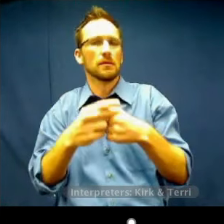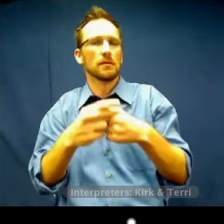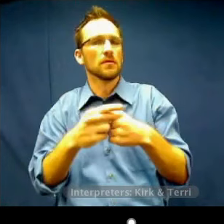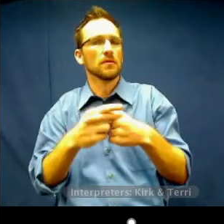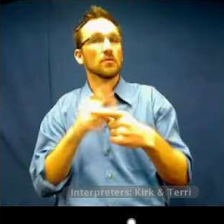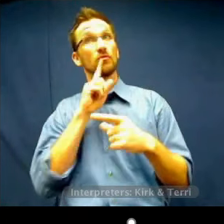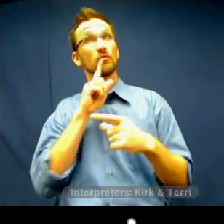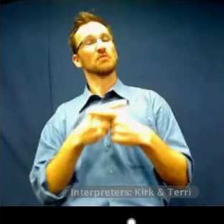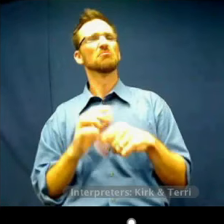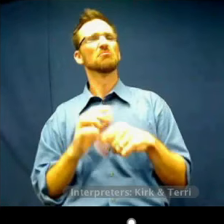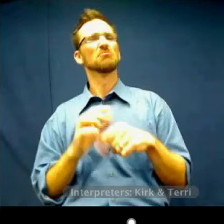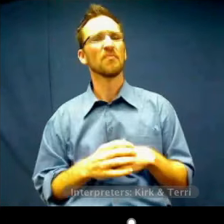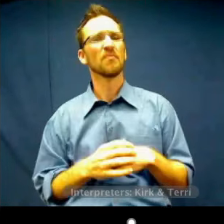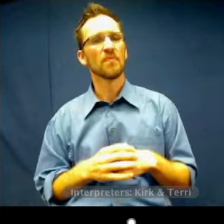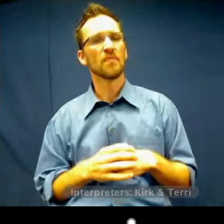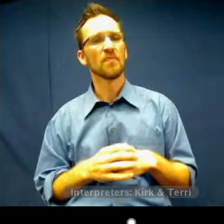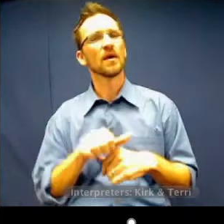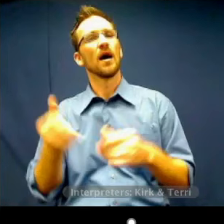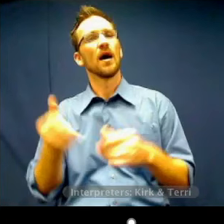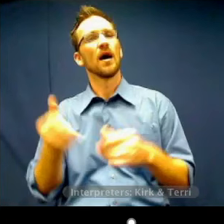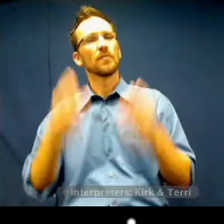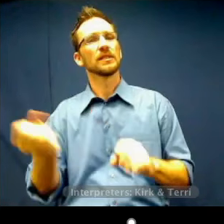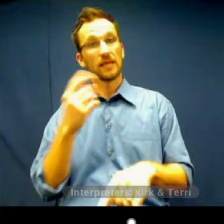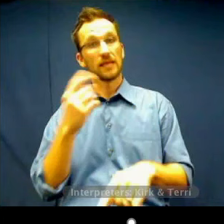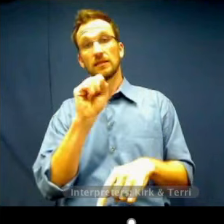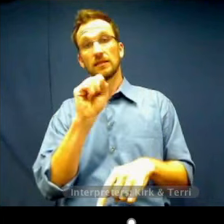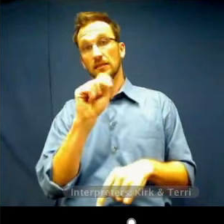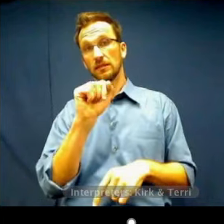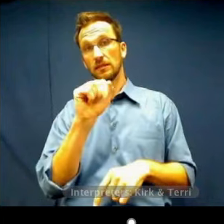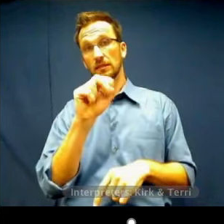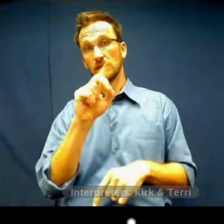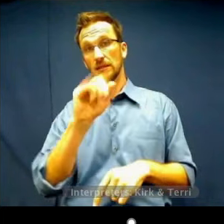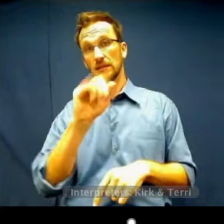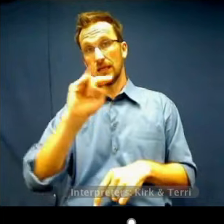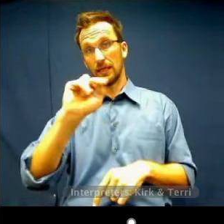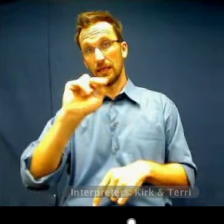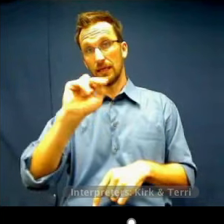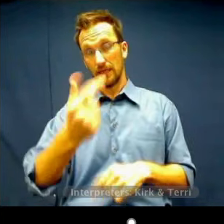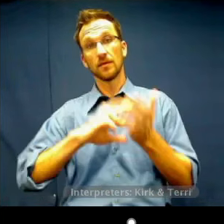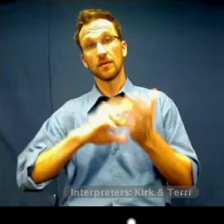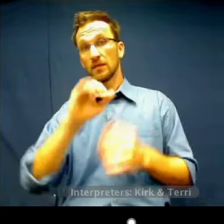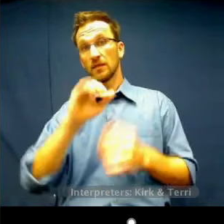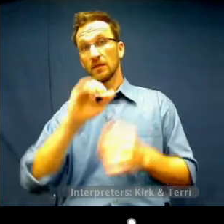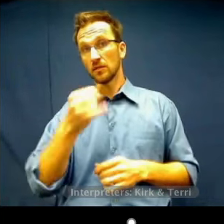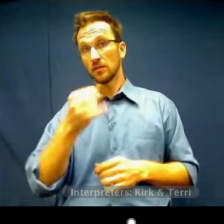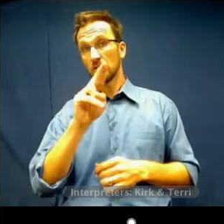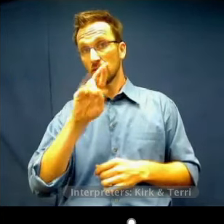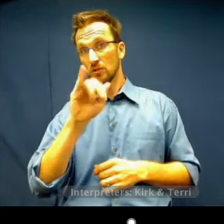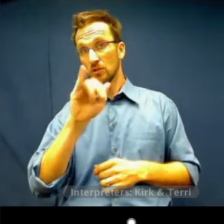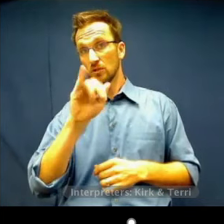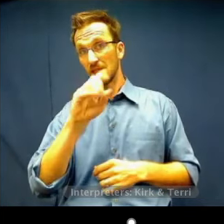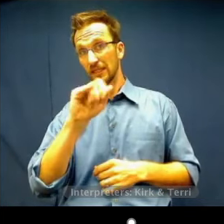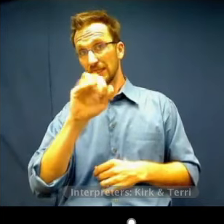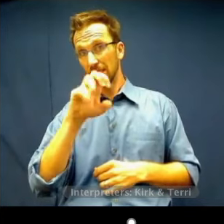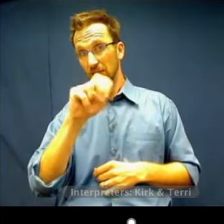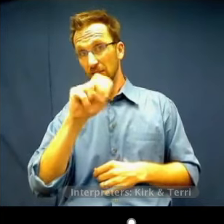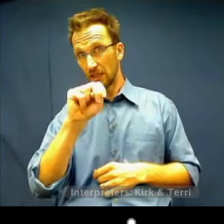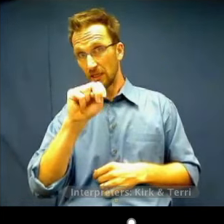Carla Goldsmith, yes, standing is jurisdiction. Standing is broader than jurisdiction. Jurisdiction